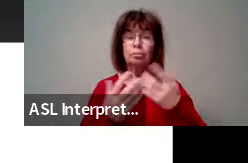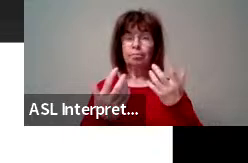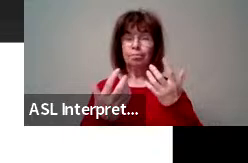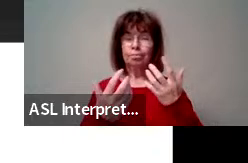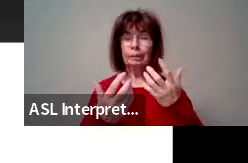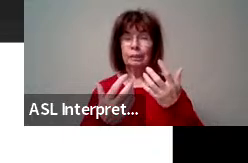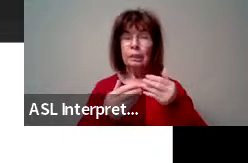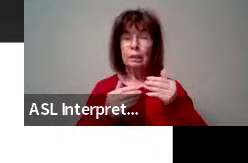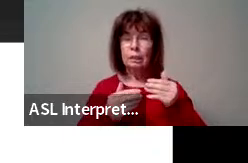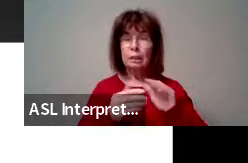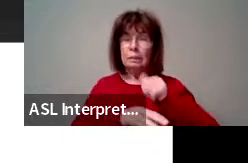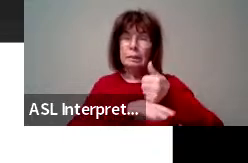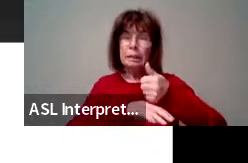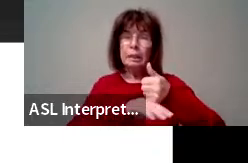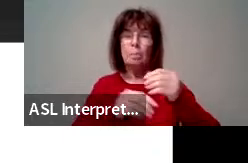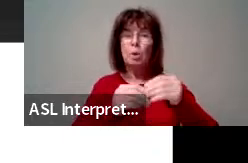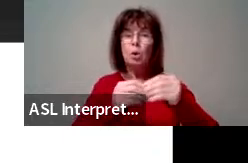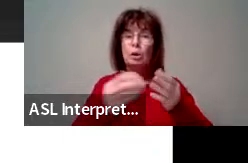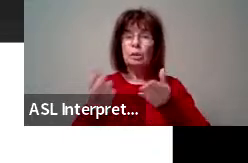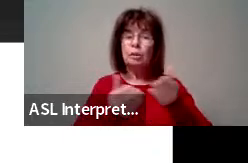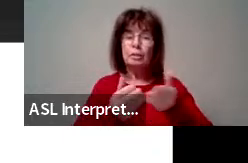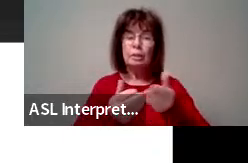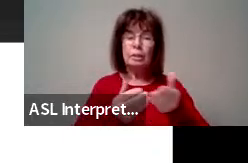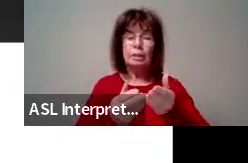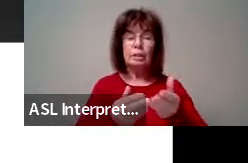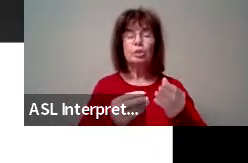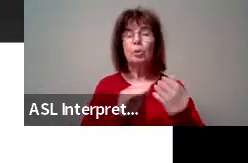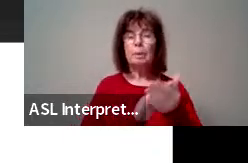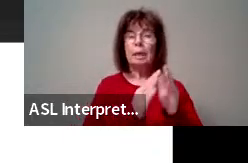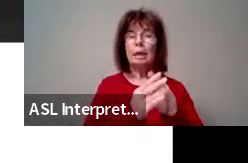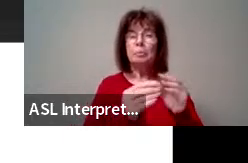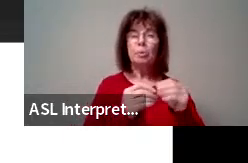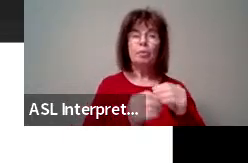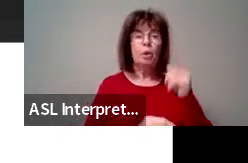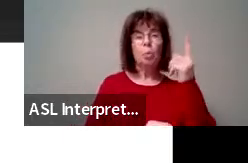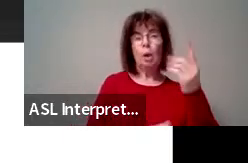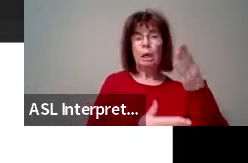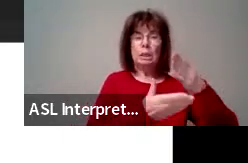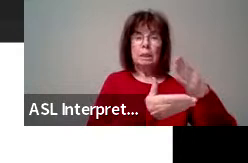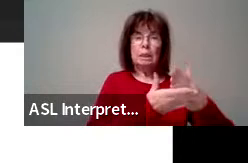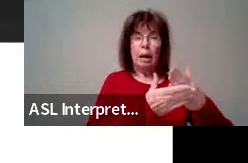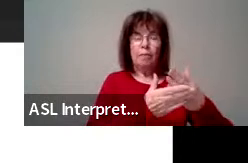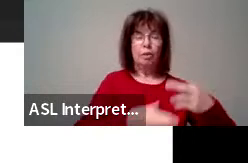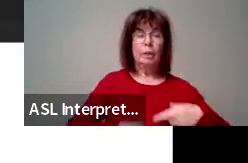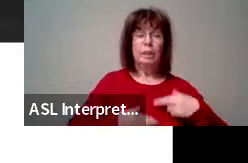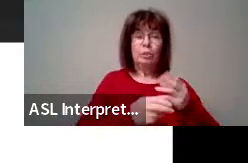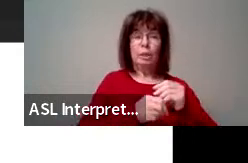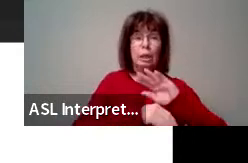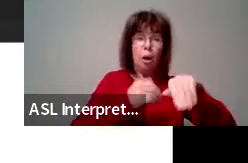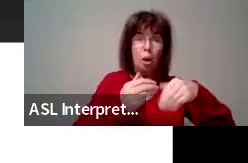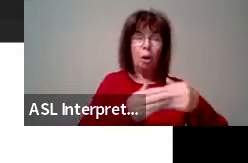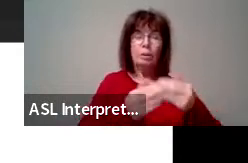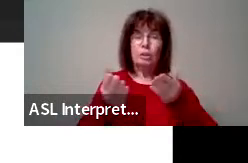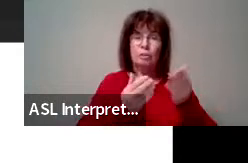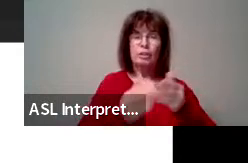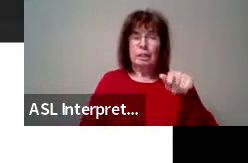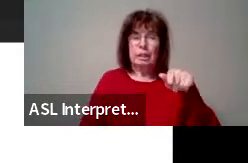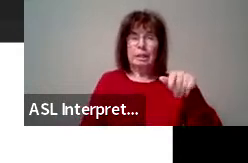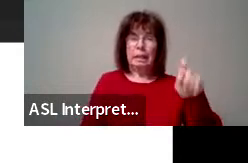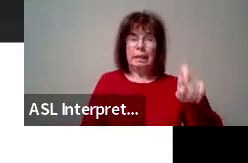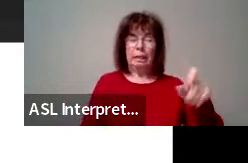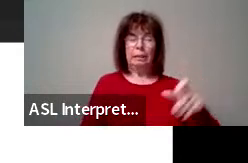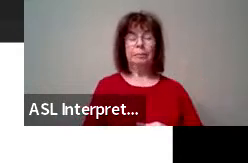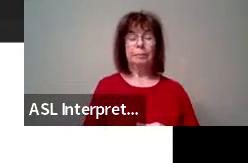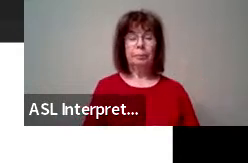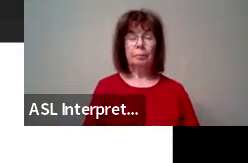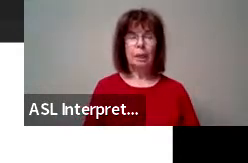our direct service sites so that it's more of a one-stop shop for people, for residents to get the services that they need. So I think